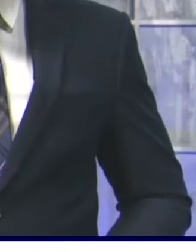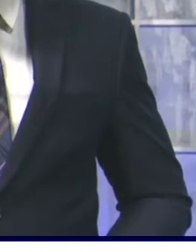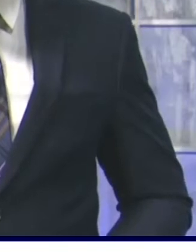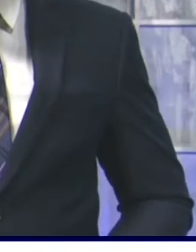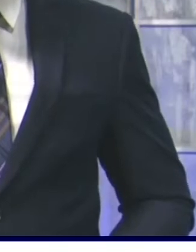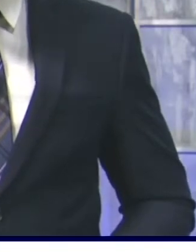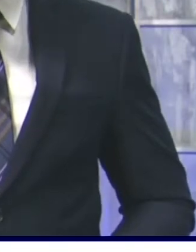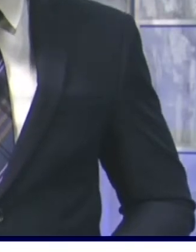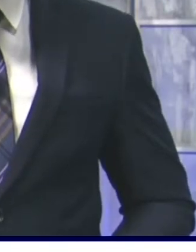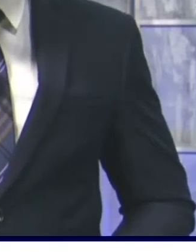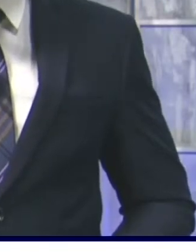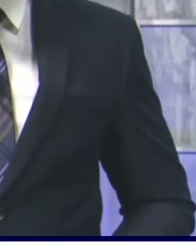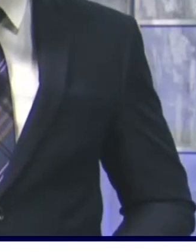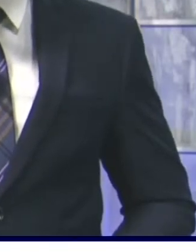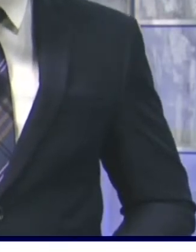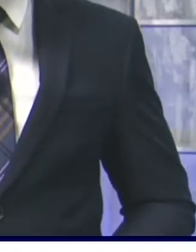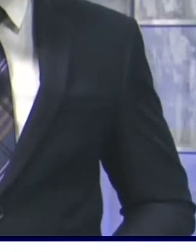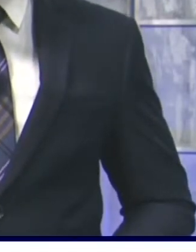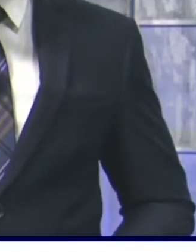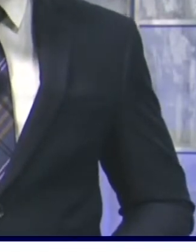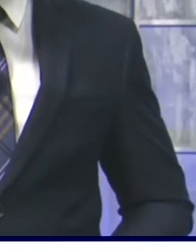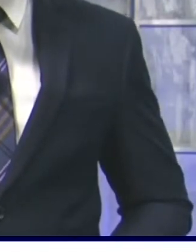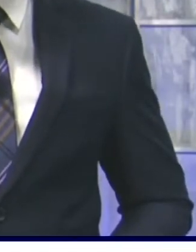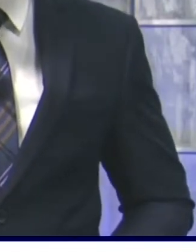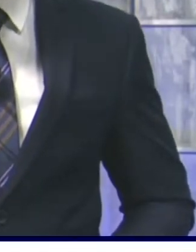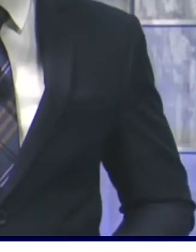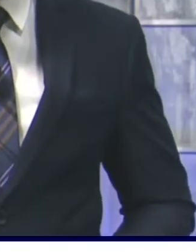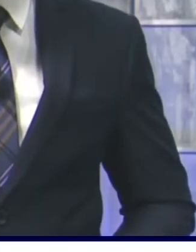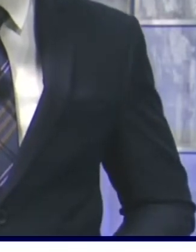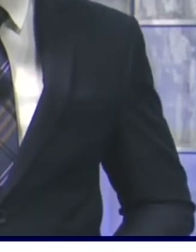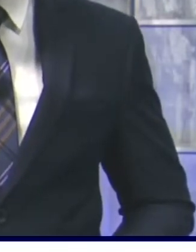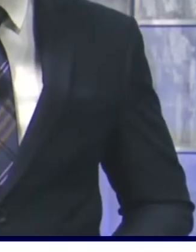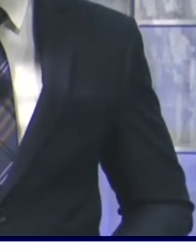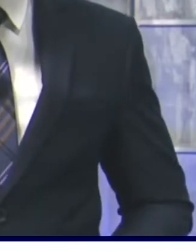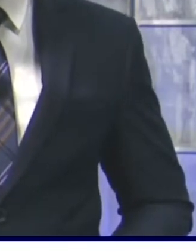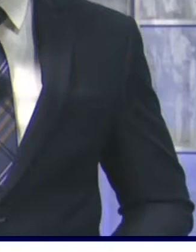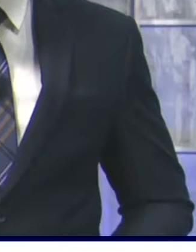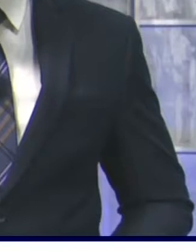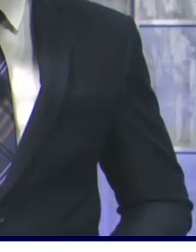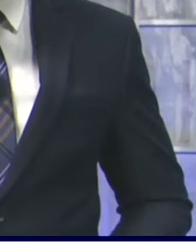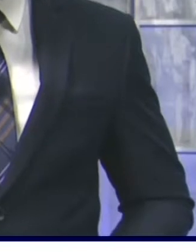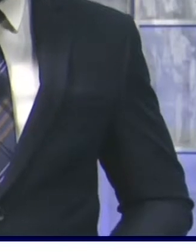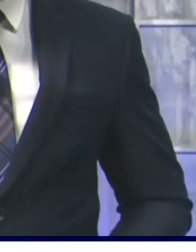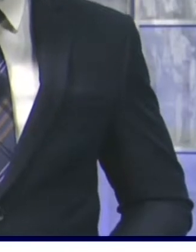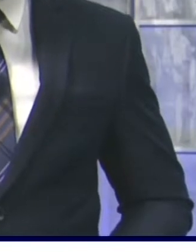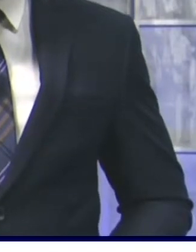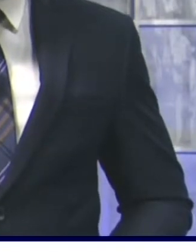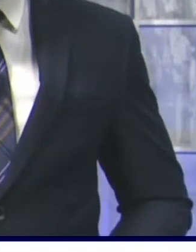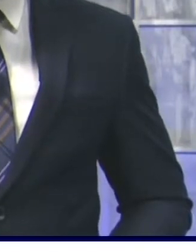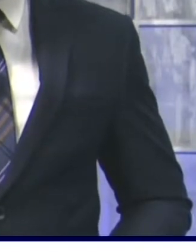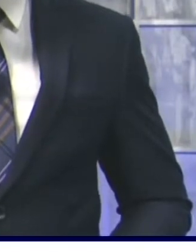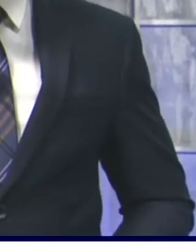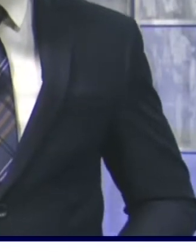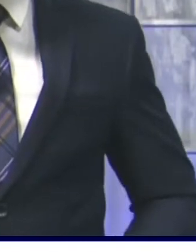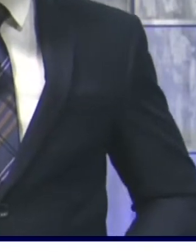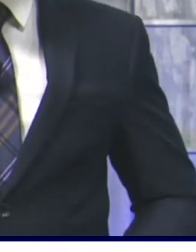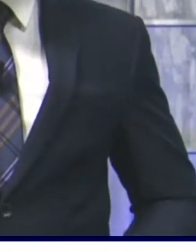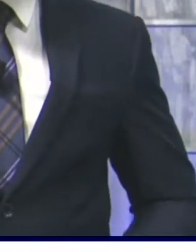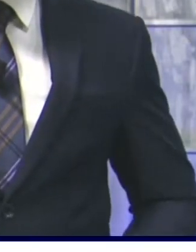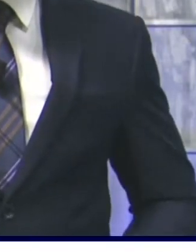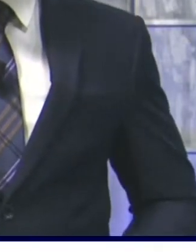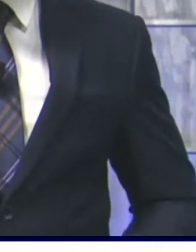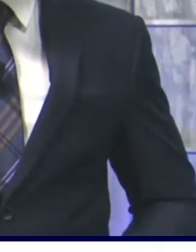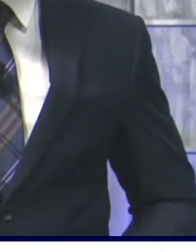number of people already making use of the 24-hour system at the Winston Scott Polyclinic. Government providing dozens of